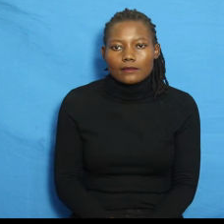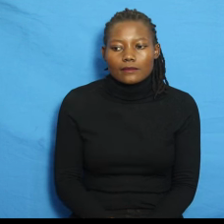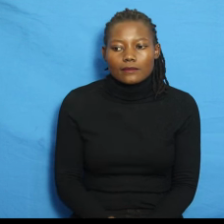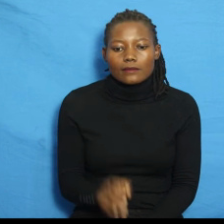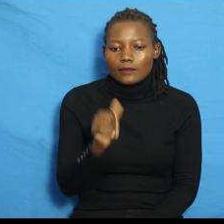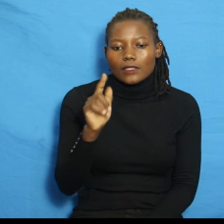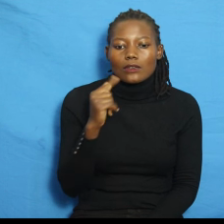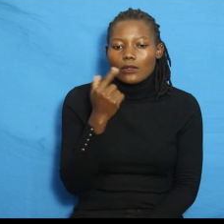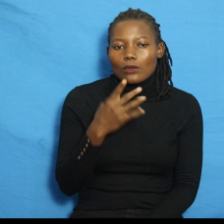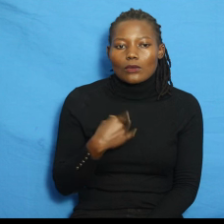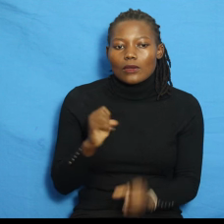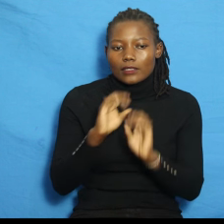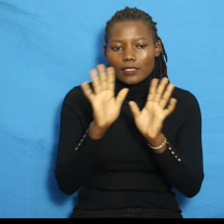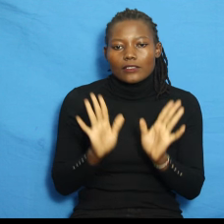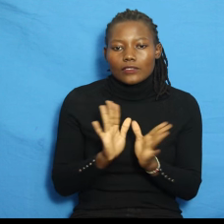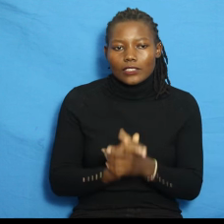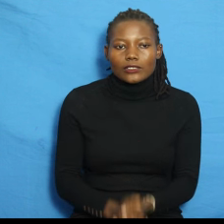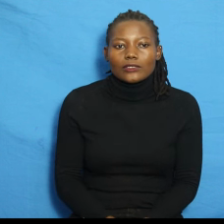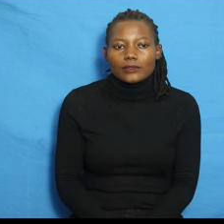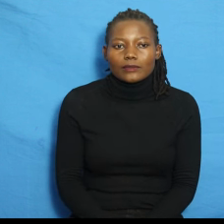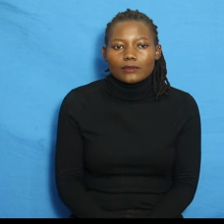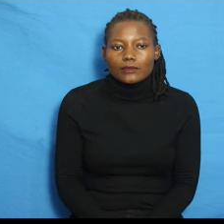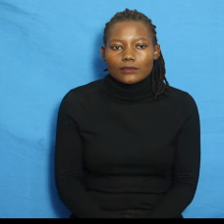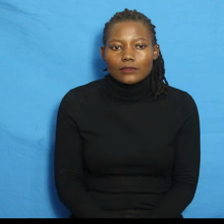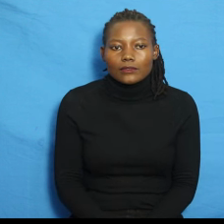anyone who needs any clarification,